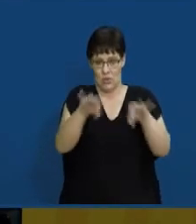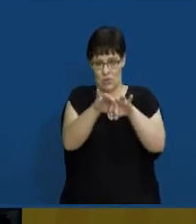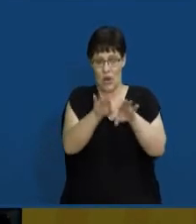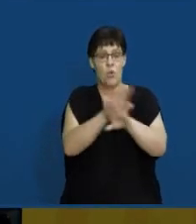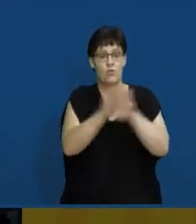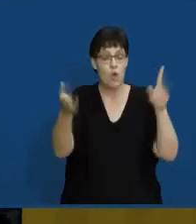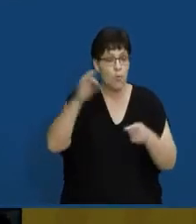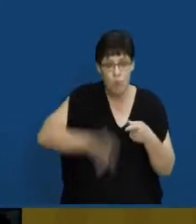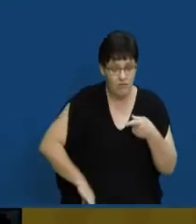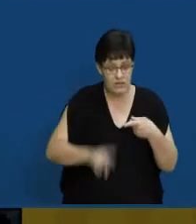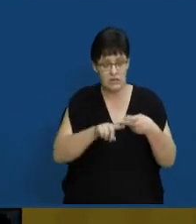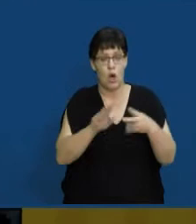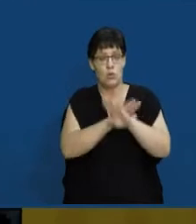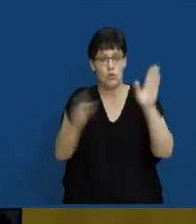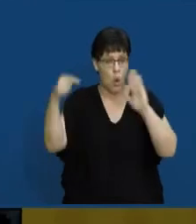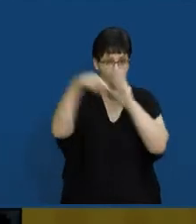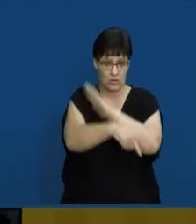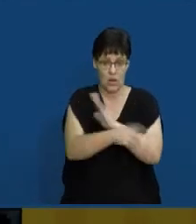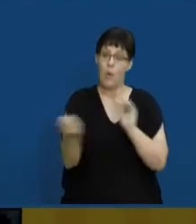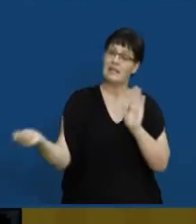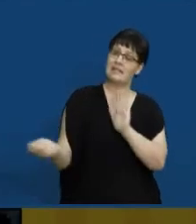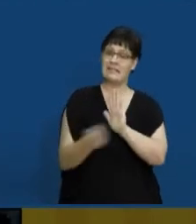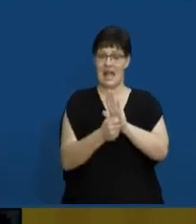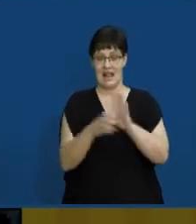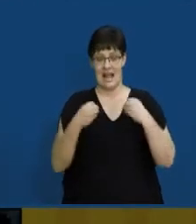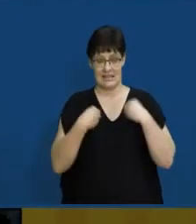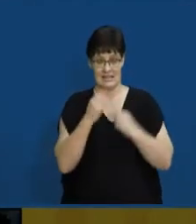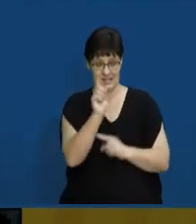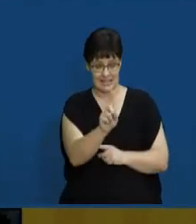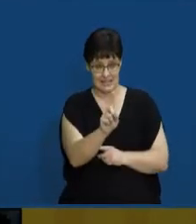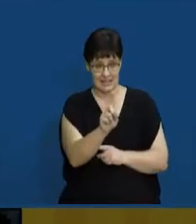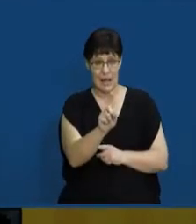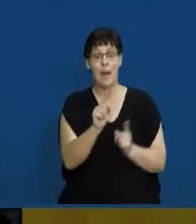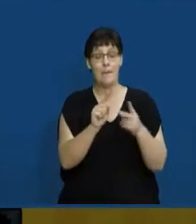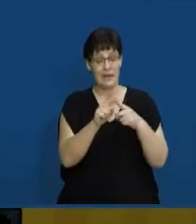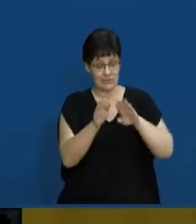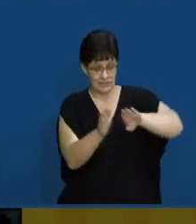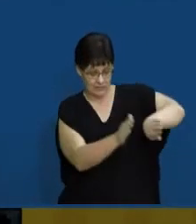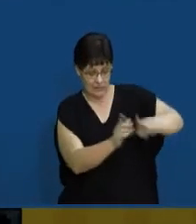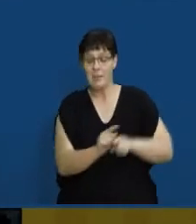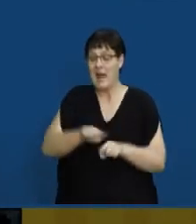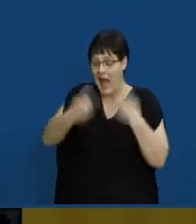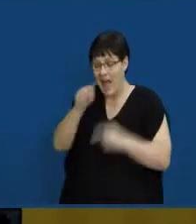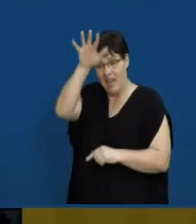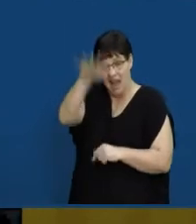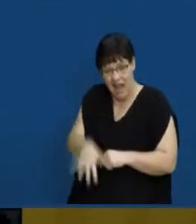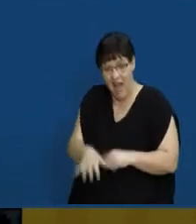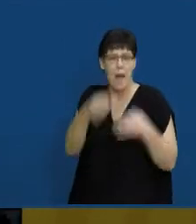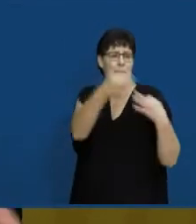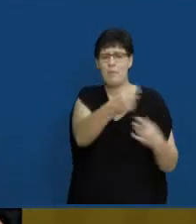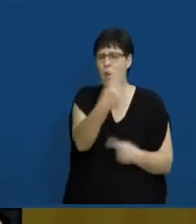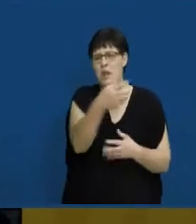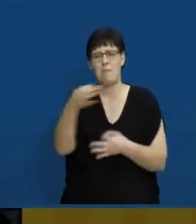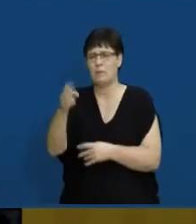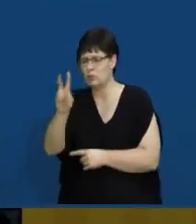profit or loss on sale of asset. However, anywhere else in the curriculum, whether it be paper 1 or paper